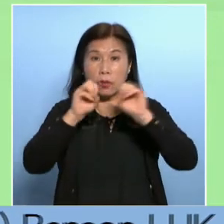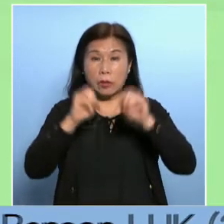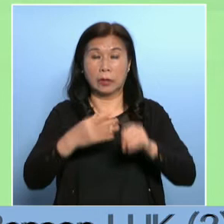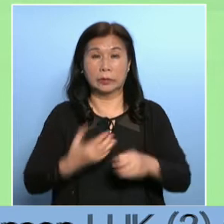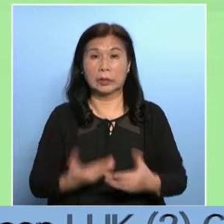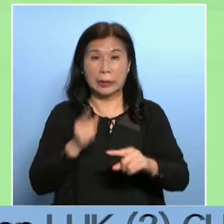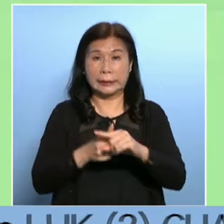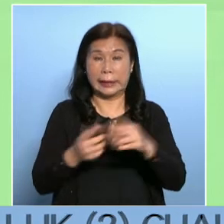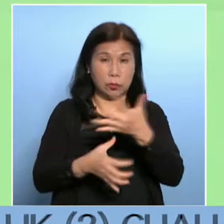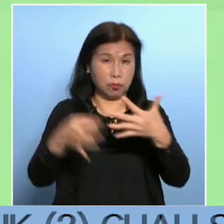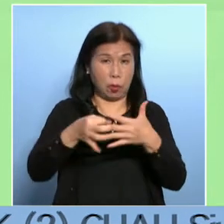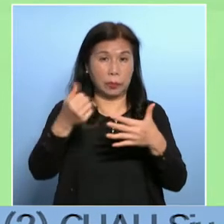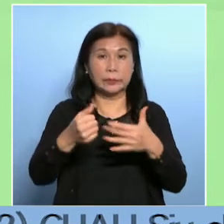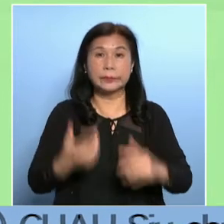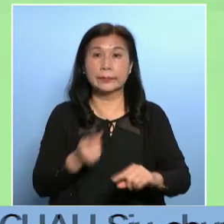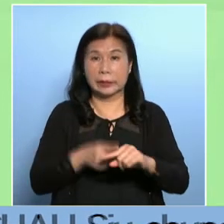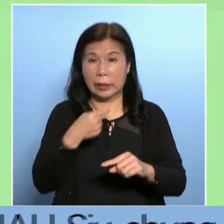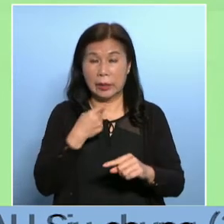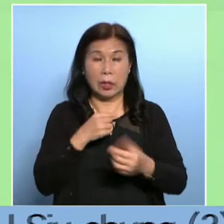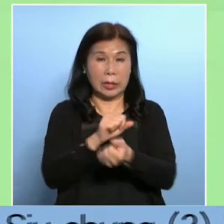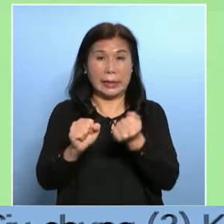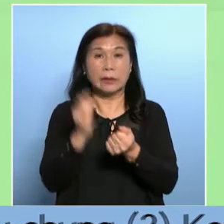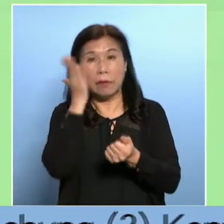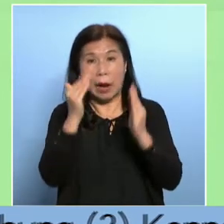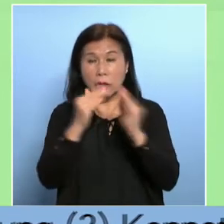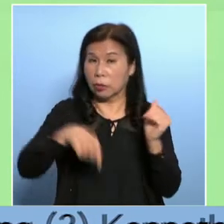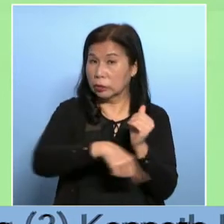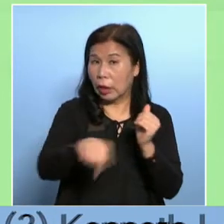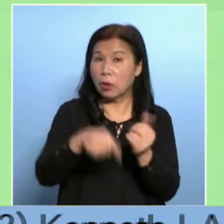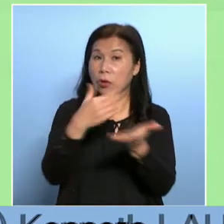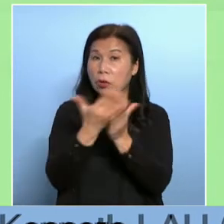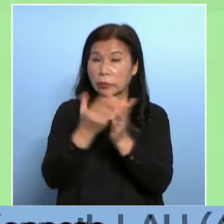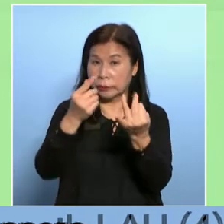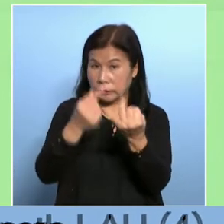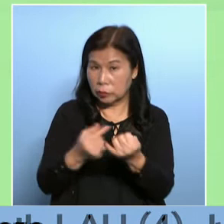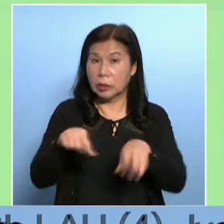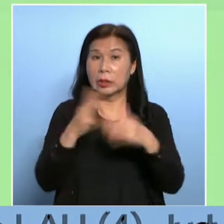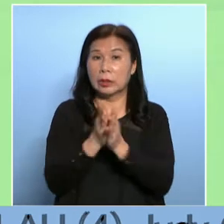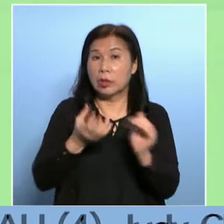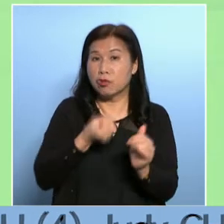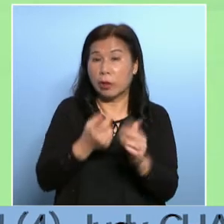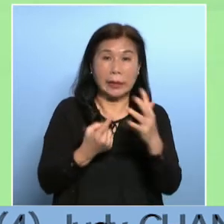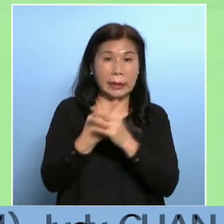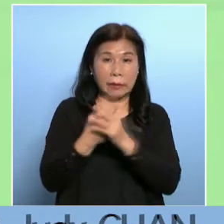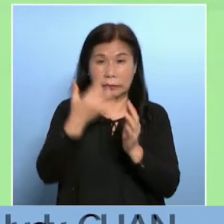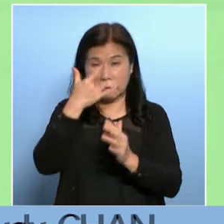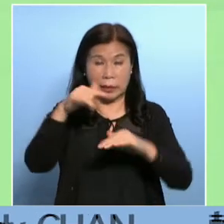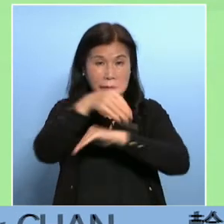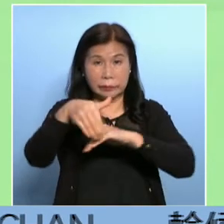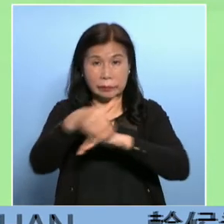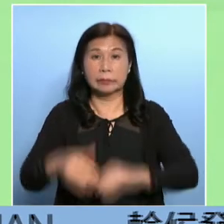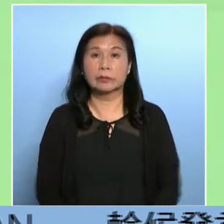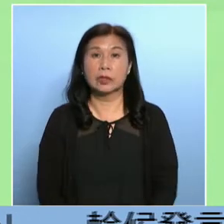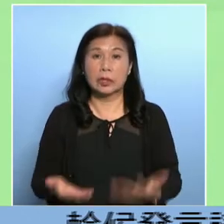This policy address is far-reaching and aggressive. Not only offers solution to transport